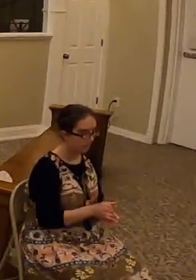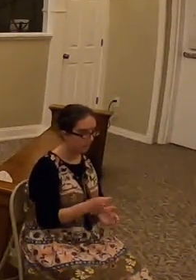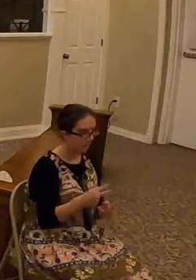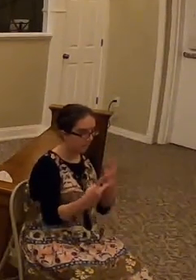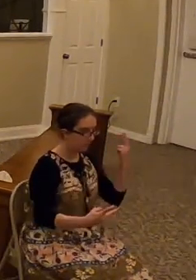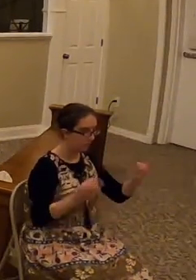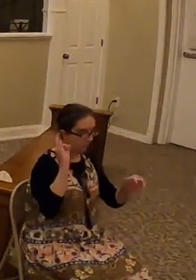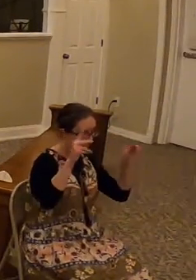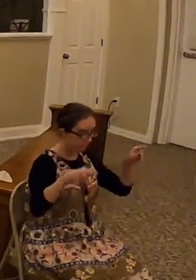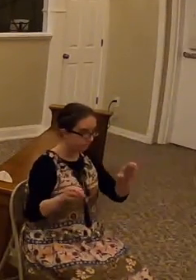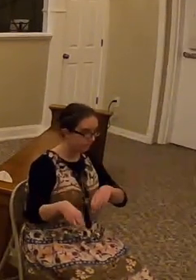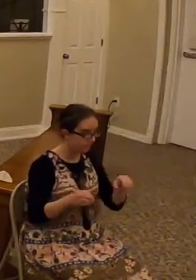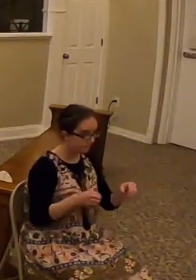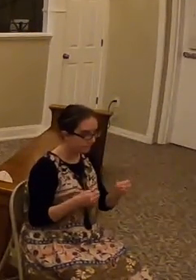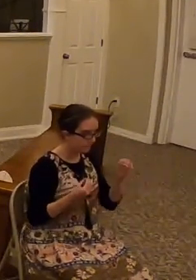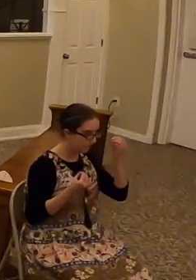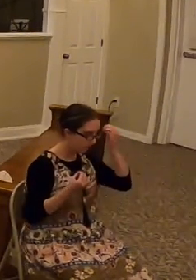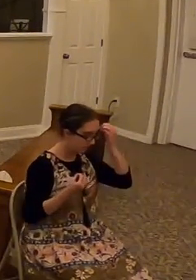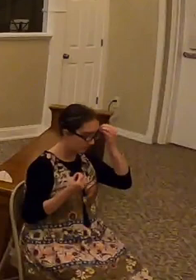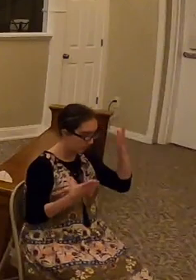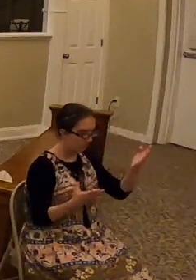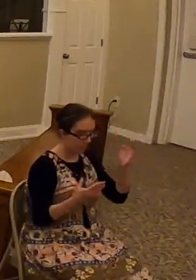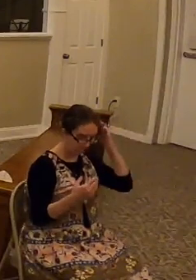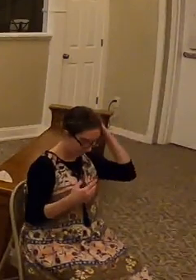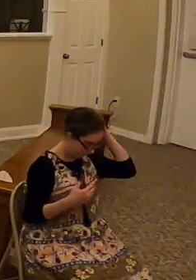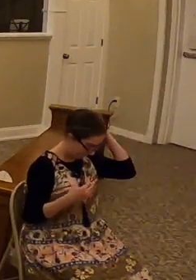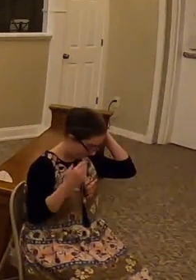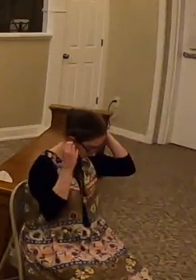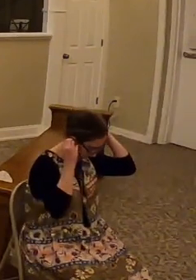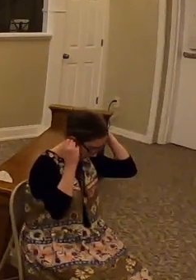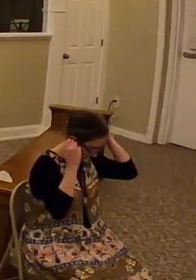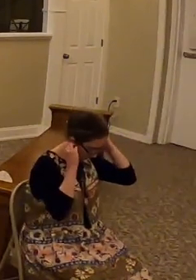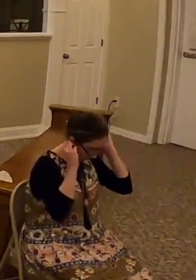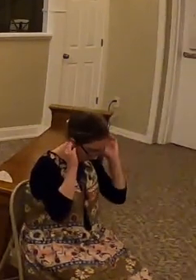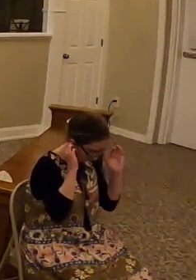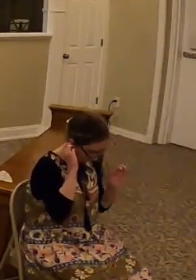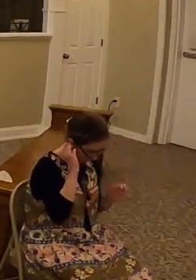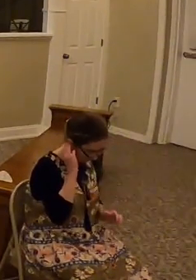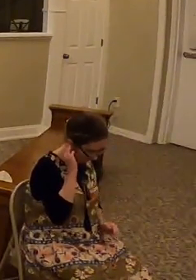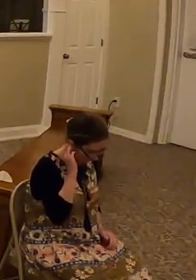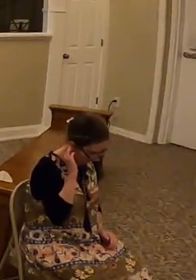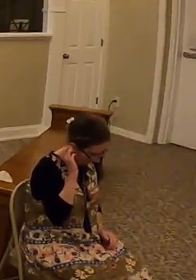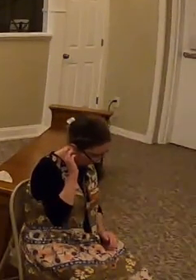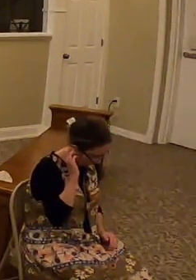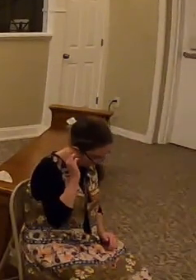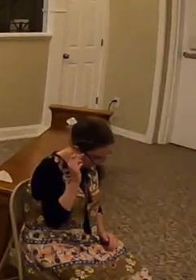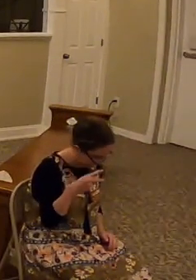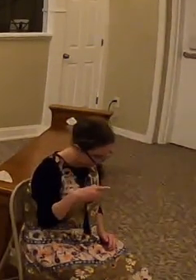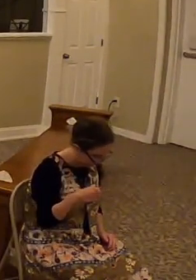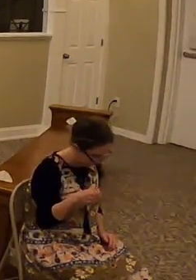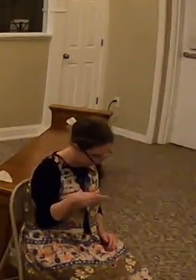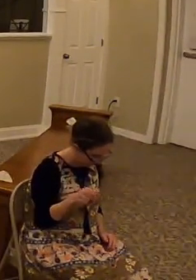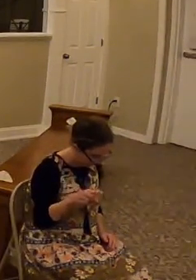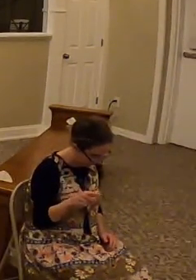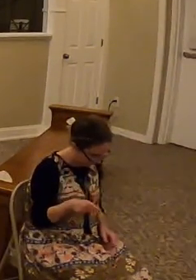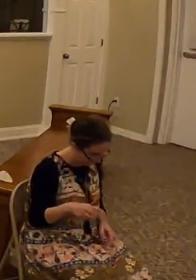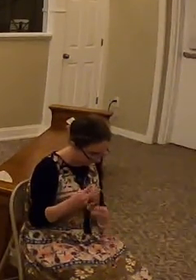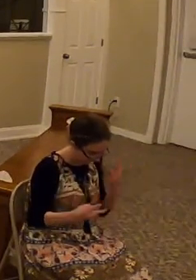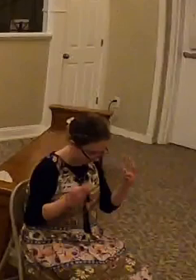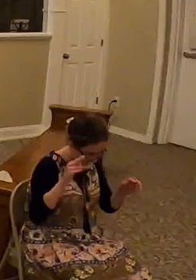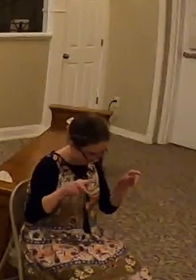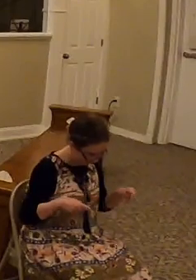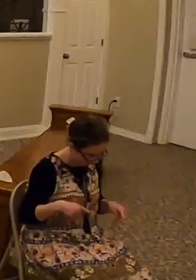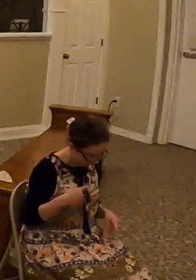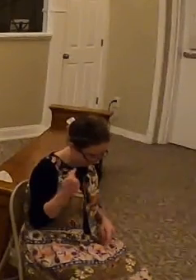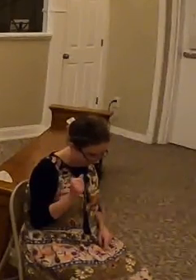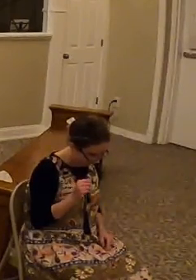the evangelist does. He follows that spirit. Amen. All right, now let's go further. So Paul tells Timothy, as an evangelist, he